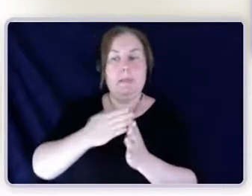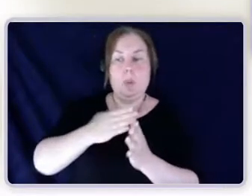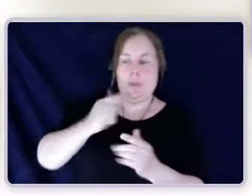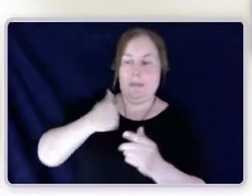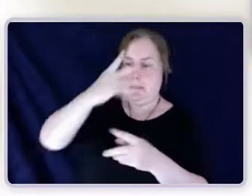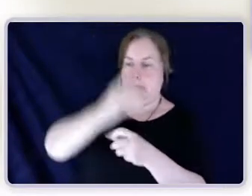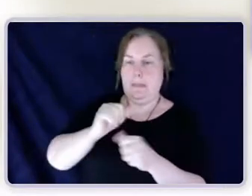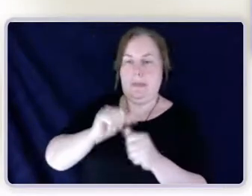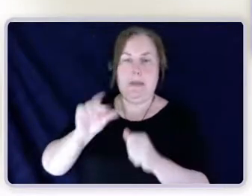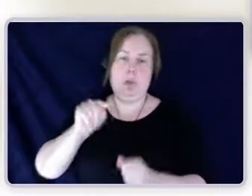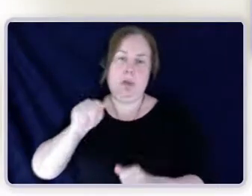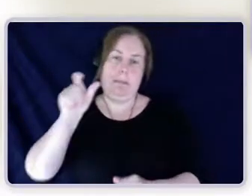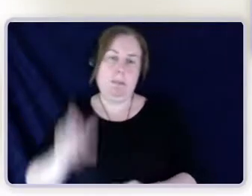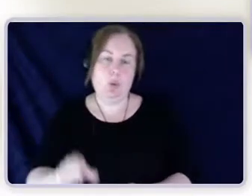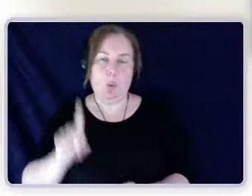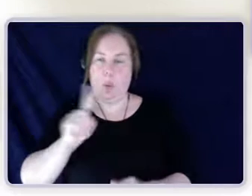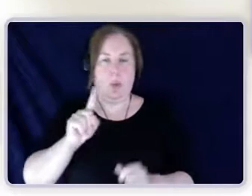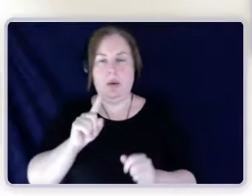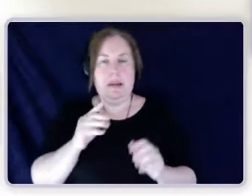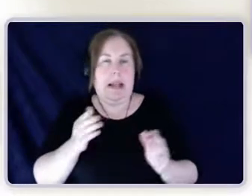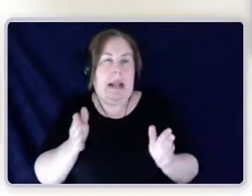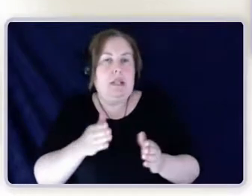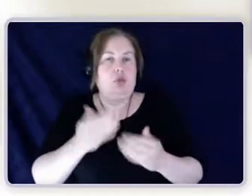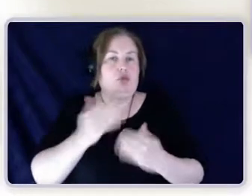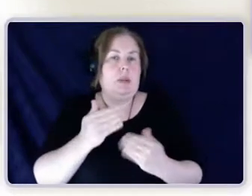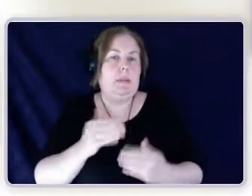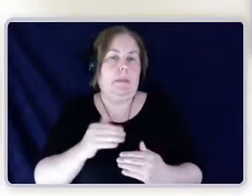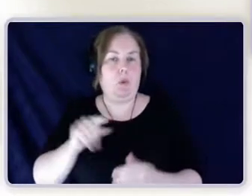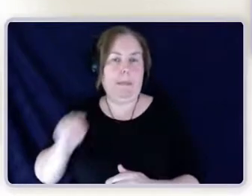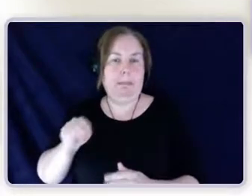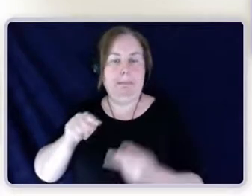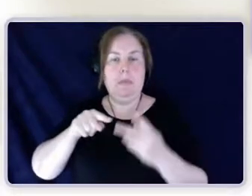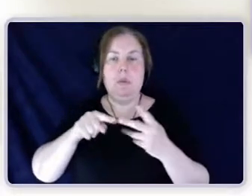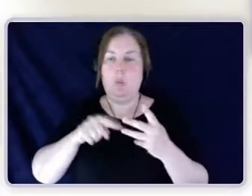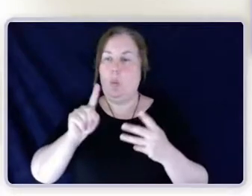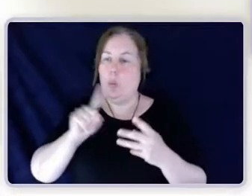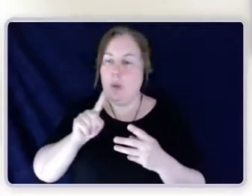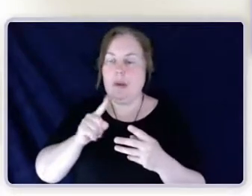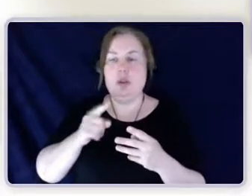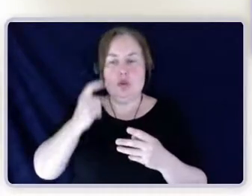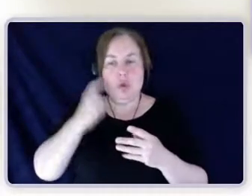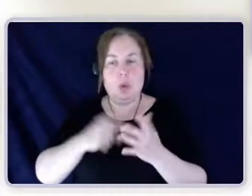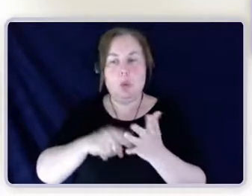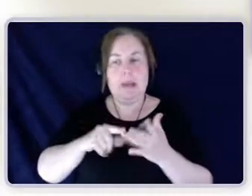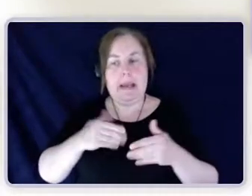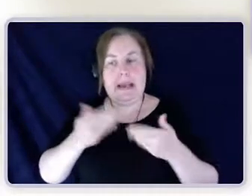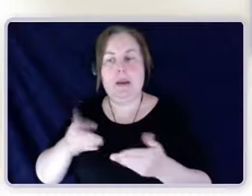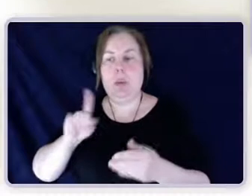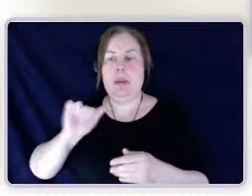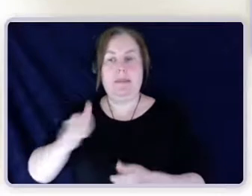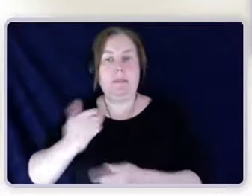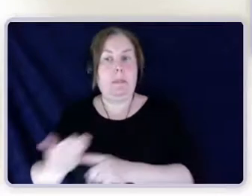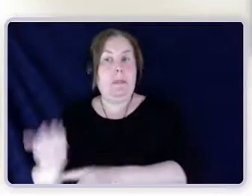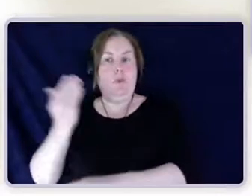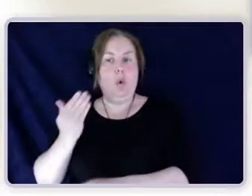restrictive for them, and what tries to give effect to their express wish. I've put stars